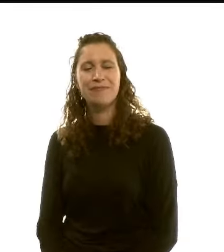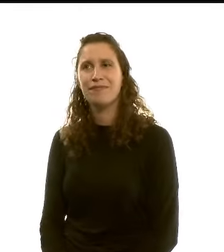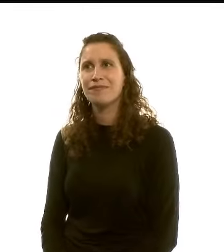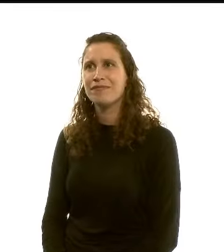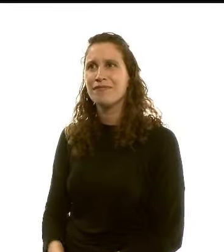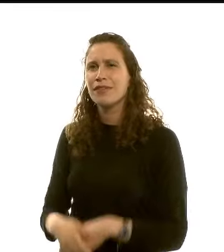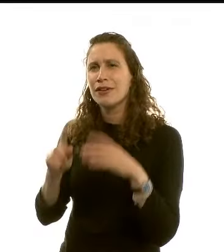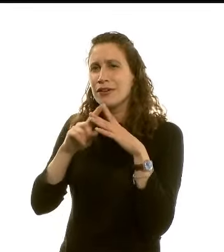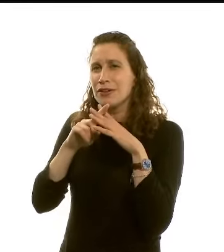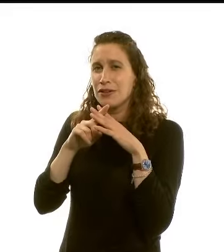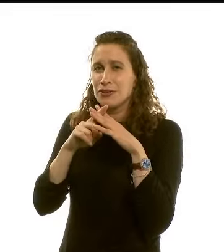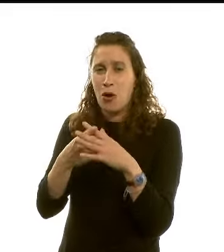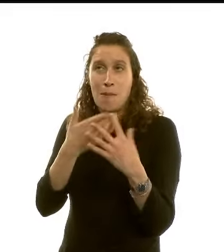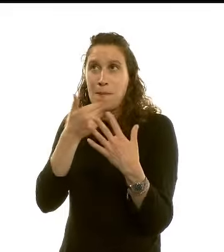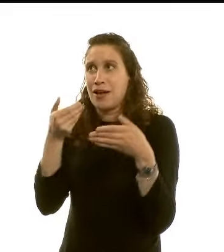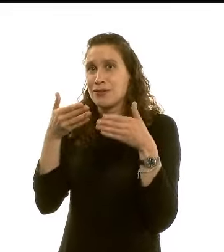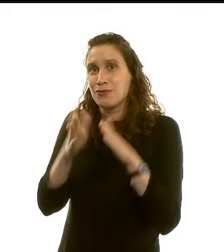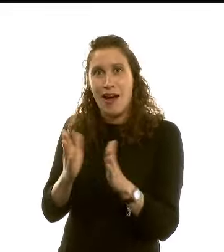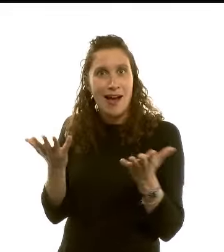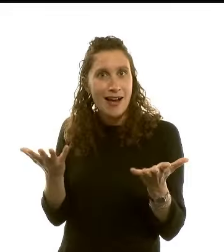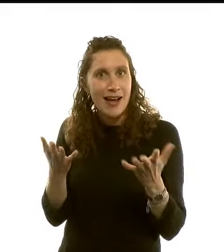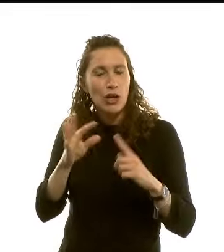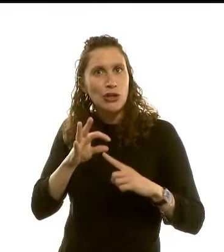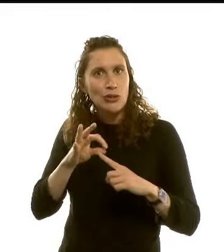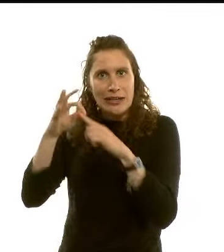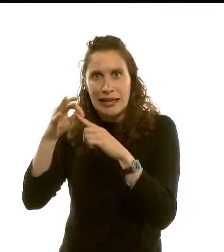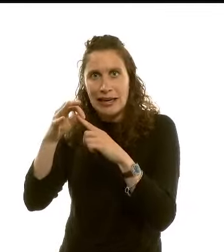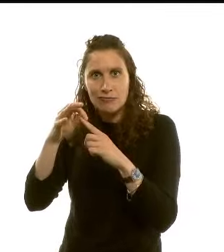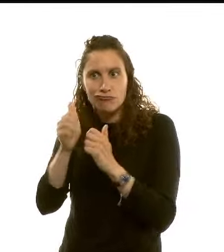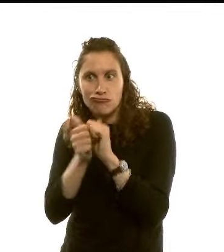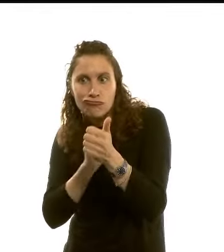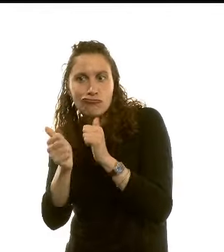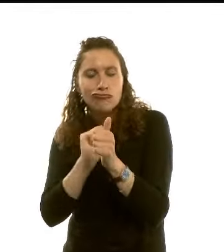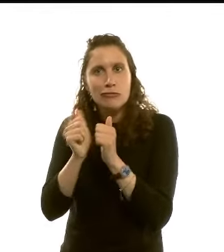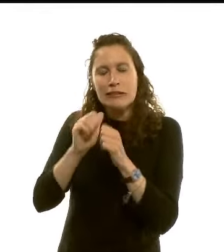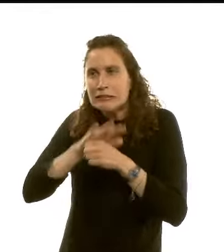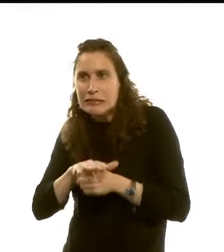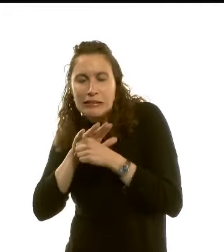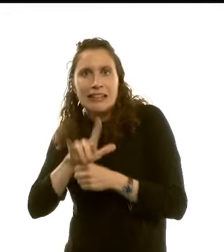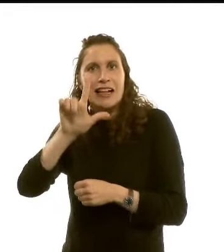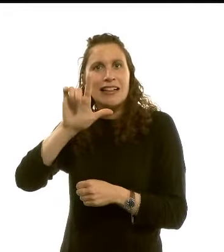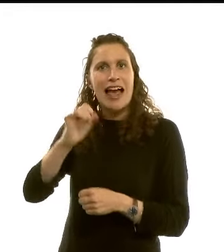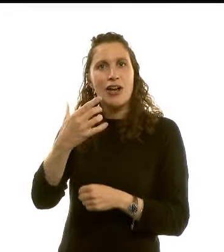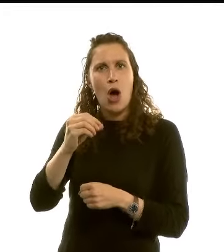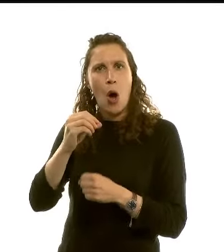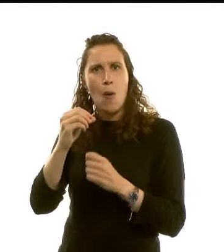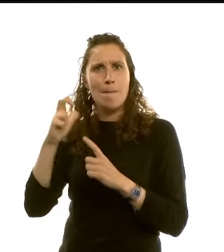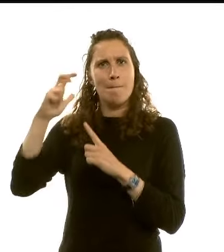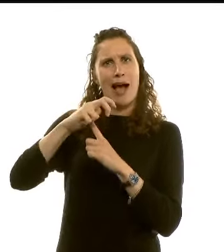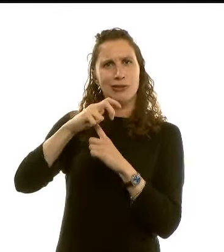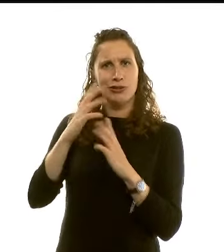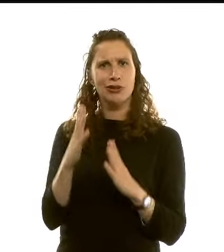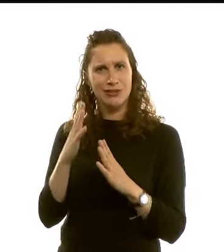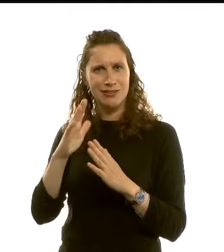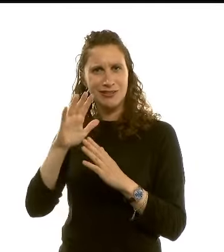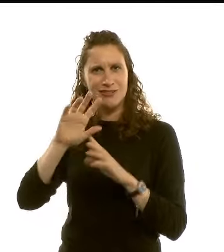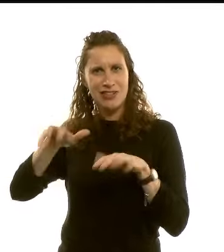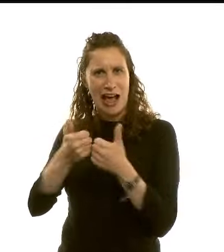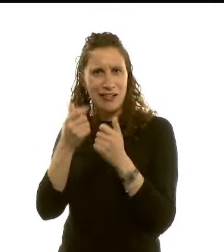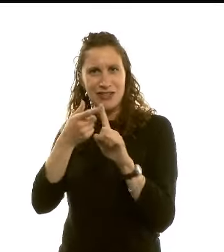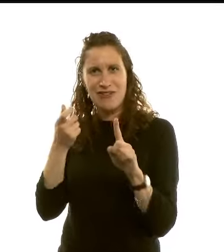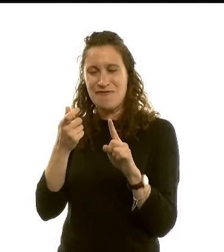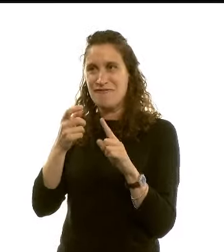the finest way imaginable. A unique, against-the-clock, high-pressure LEGO Masters challenge with some fan-favorite builders from all